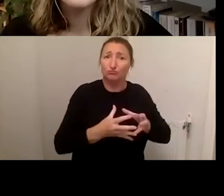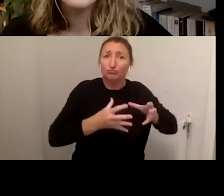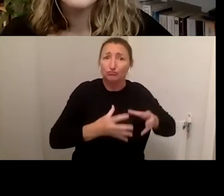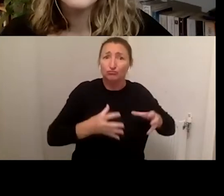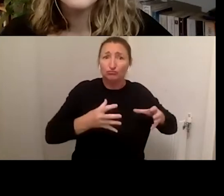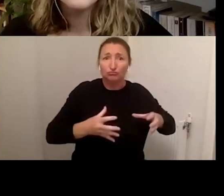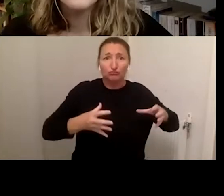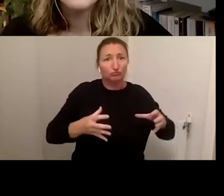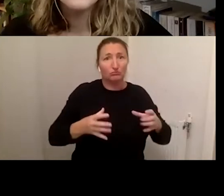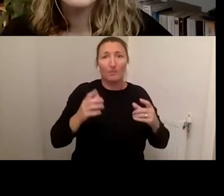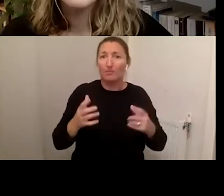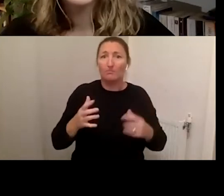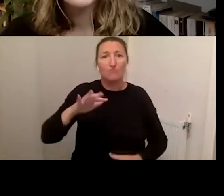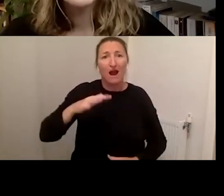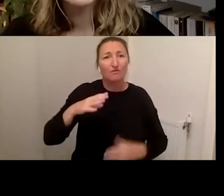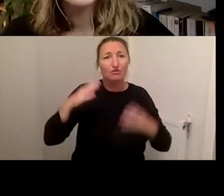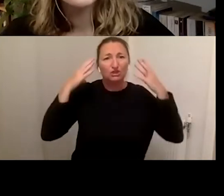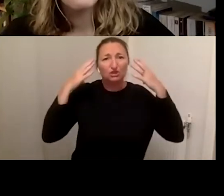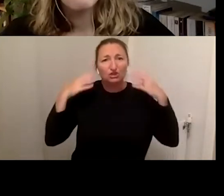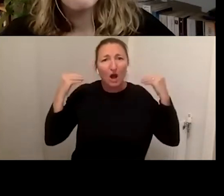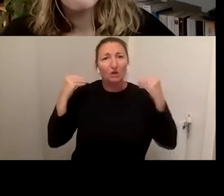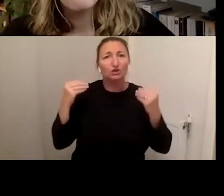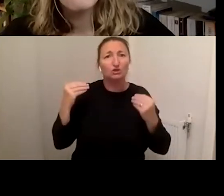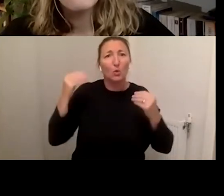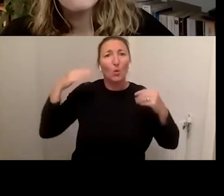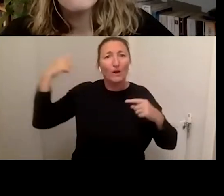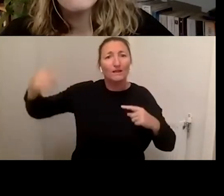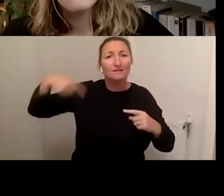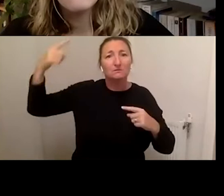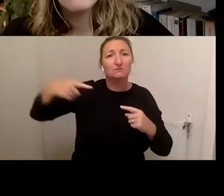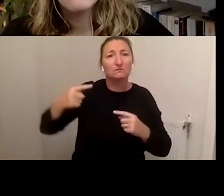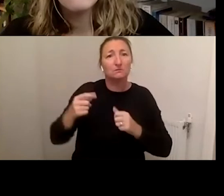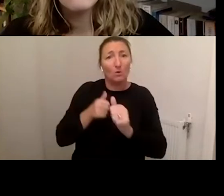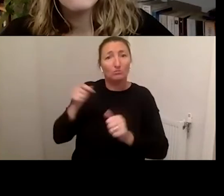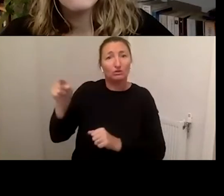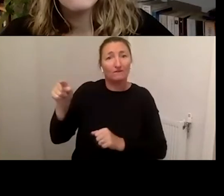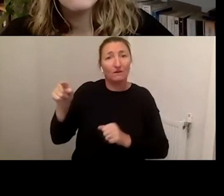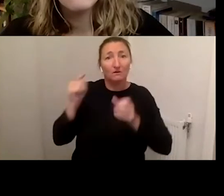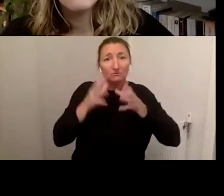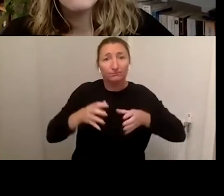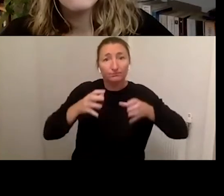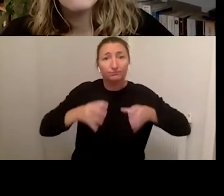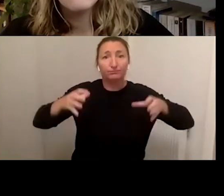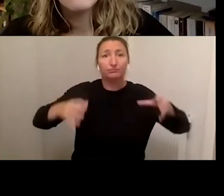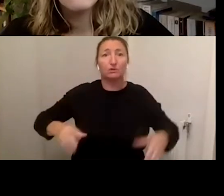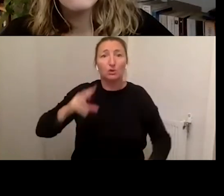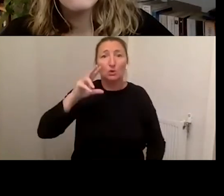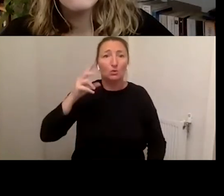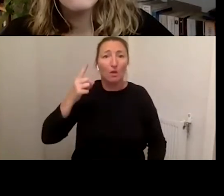a Dutch wind cooperative. We had 3 wind turbines at that time. We grew from 1,200 members to